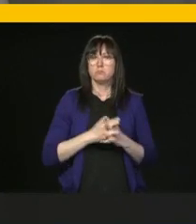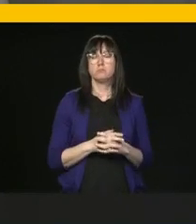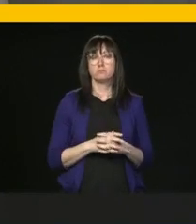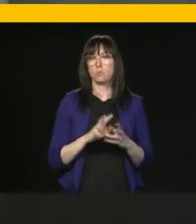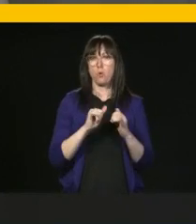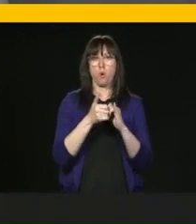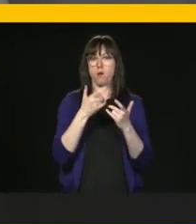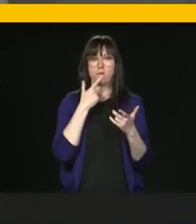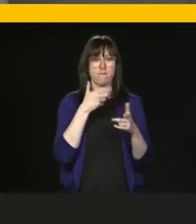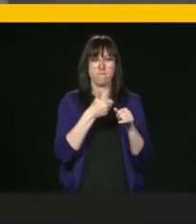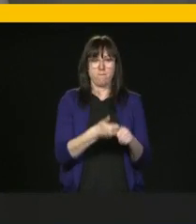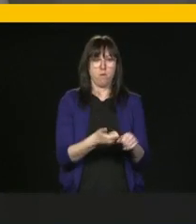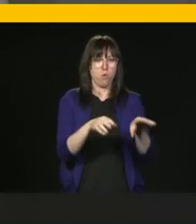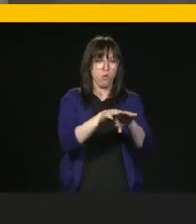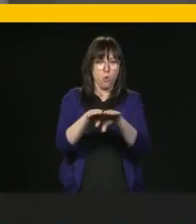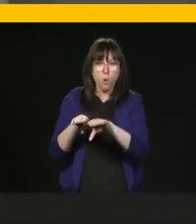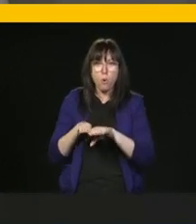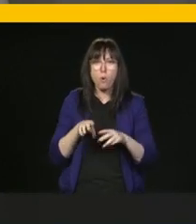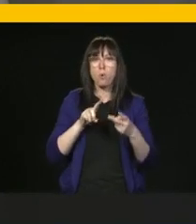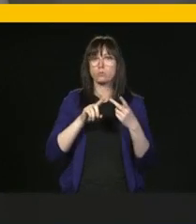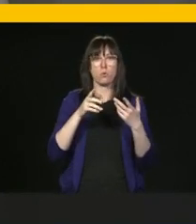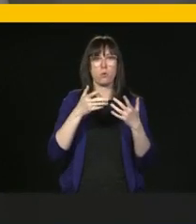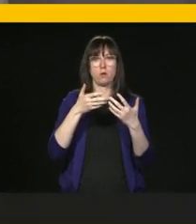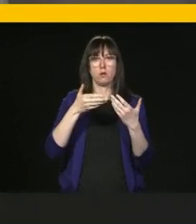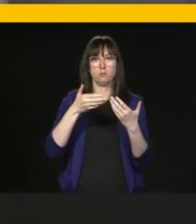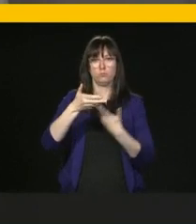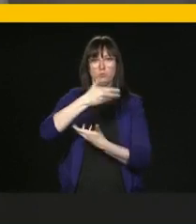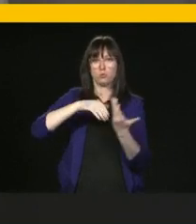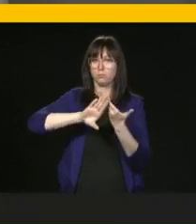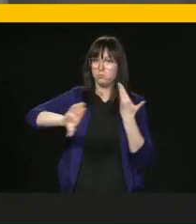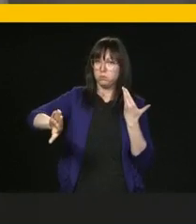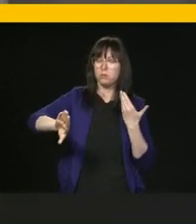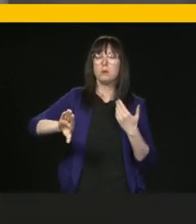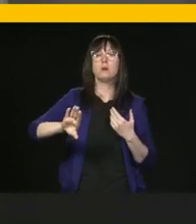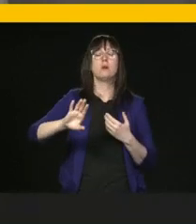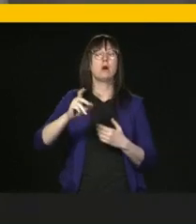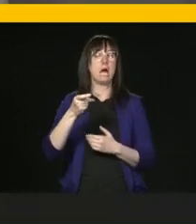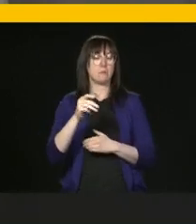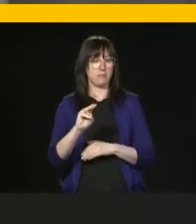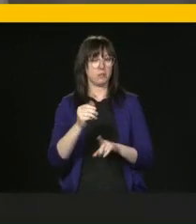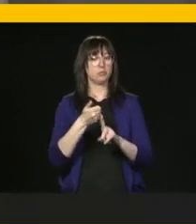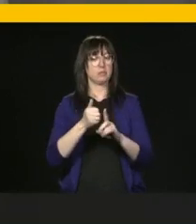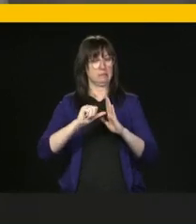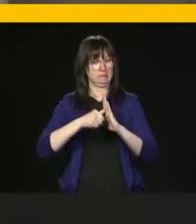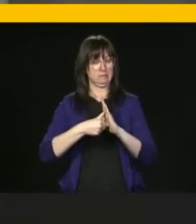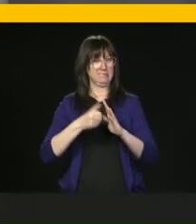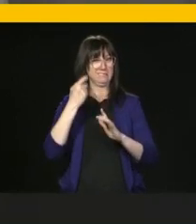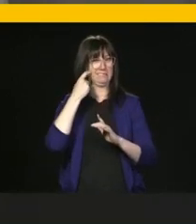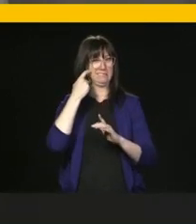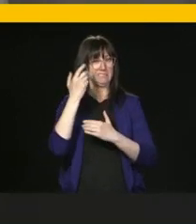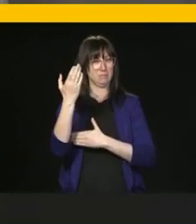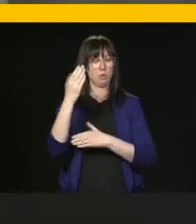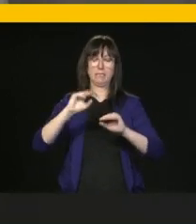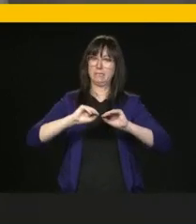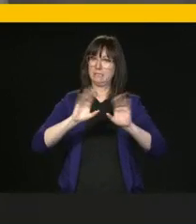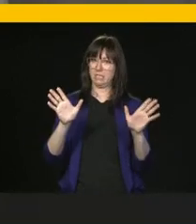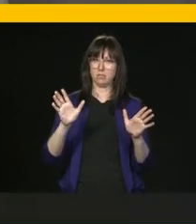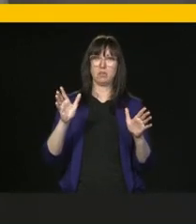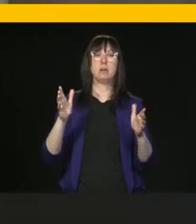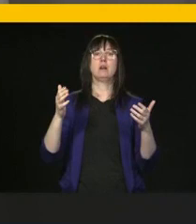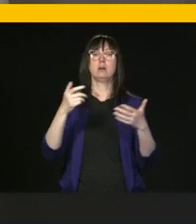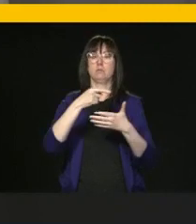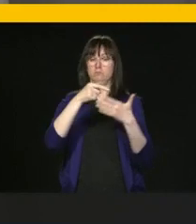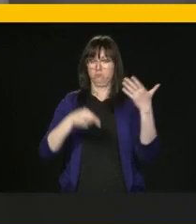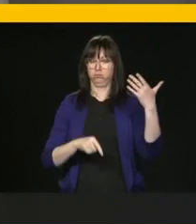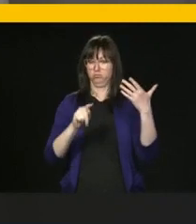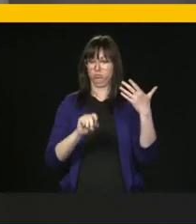in place. I think the Prime Minister has been clear that we will use every tool available, and we are looking right now at